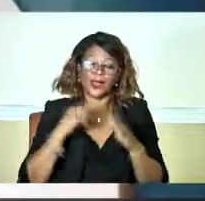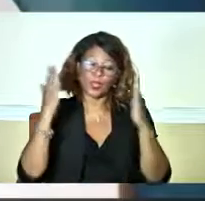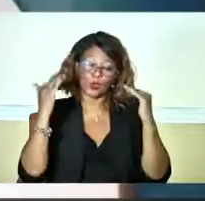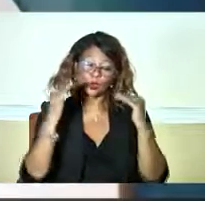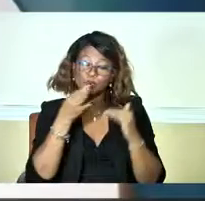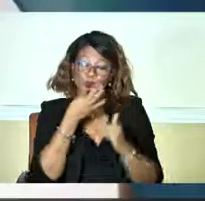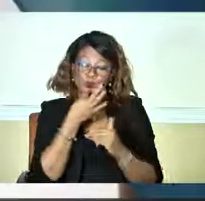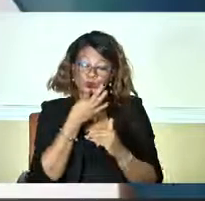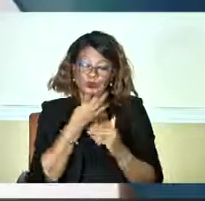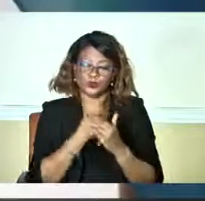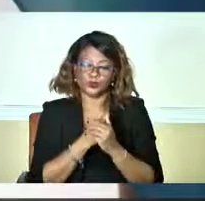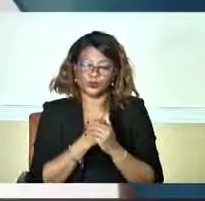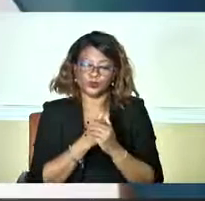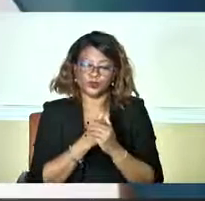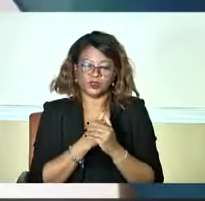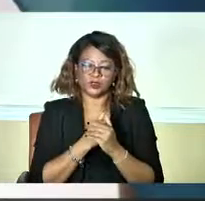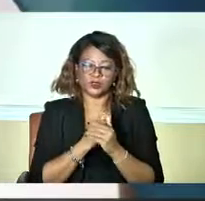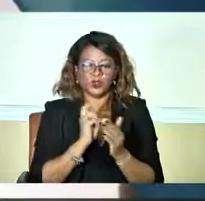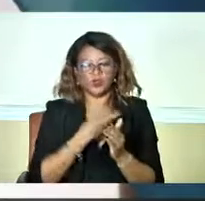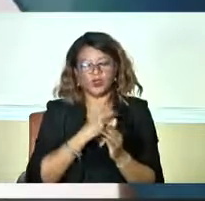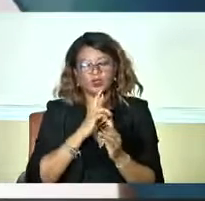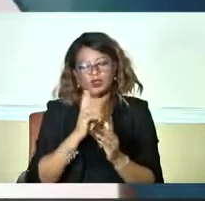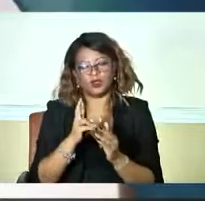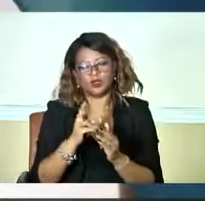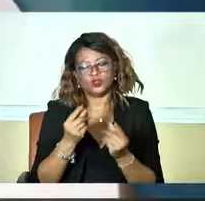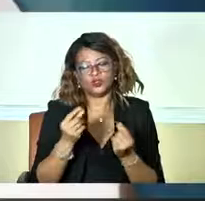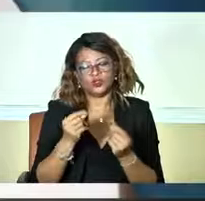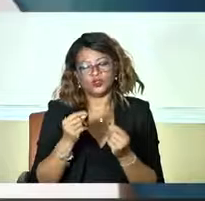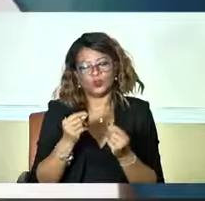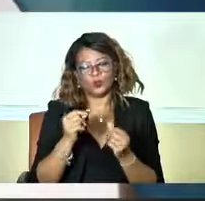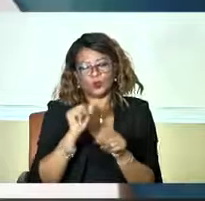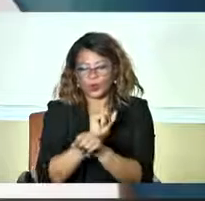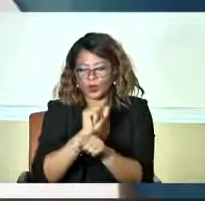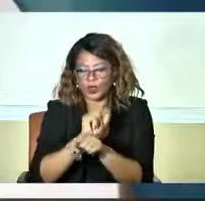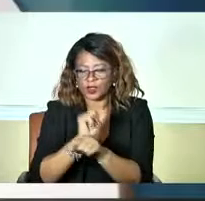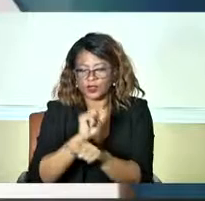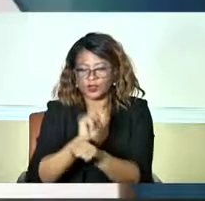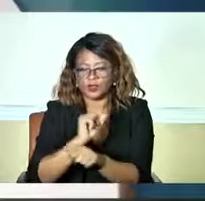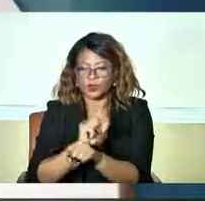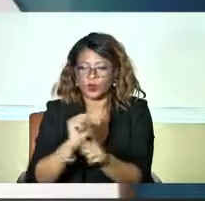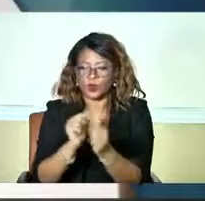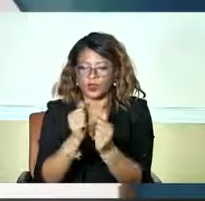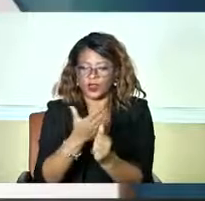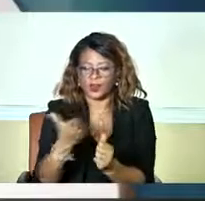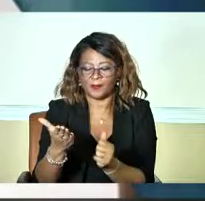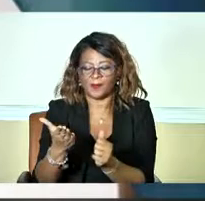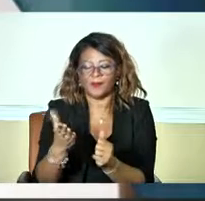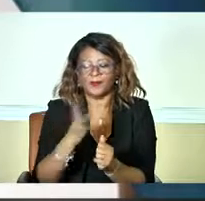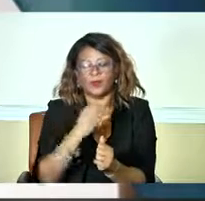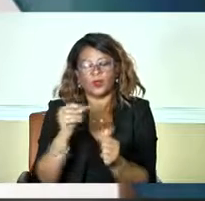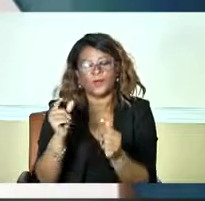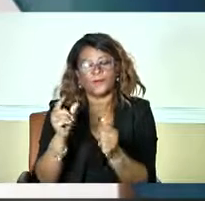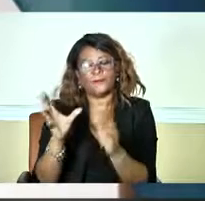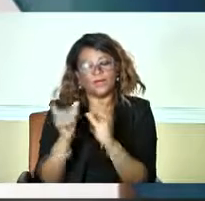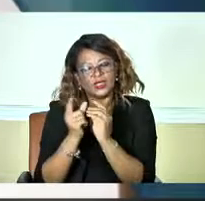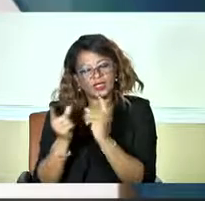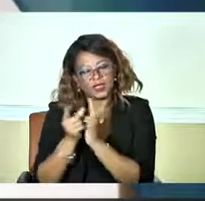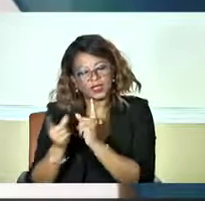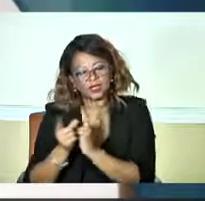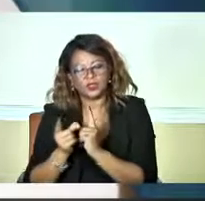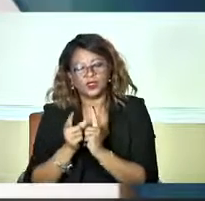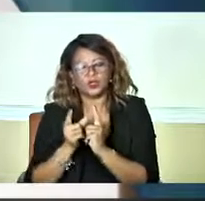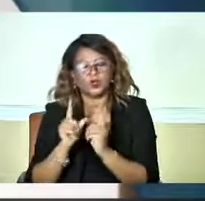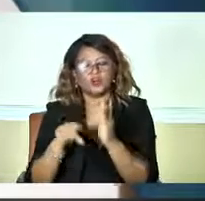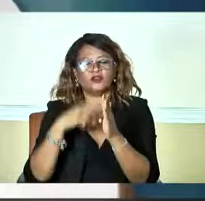soon. We are doing some extensive work with them, and we are meeting. One